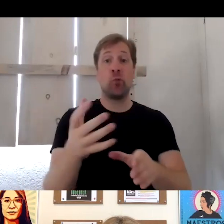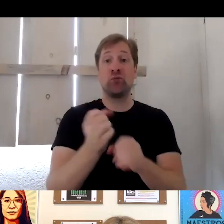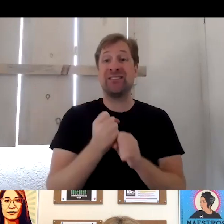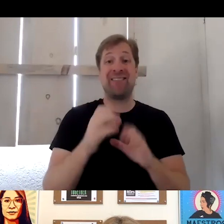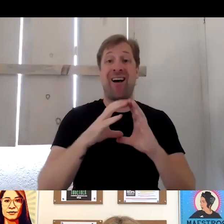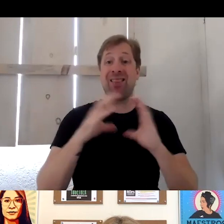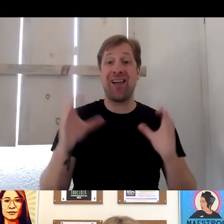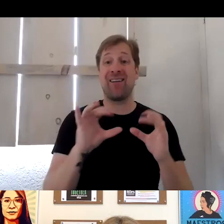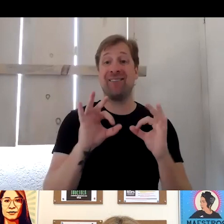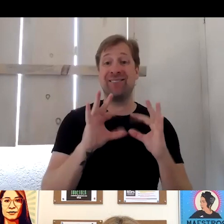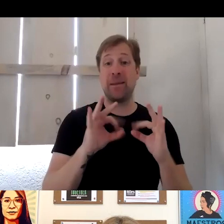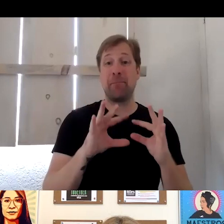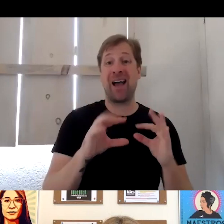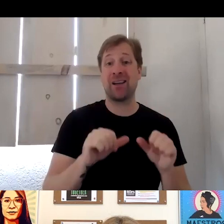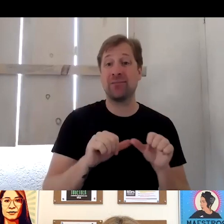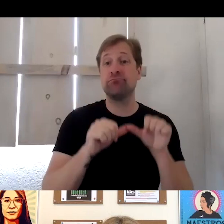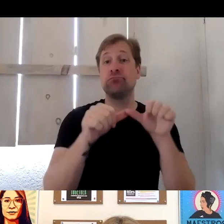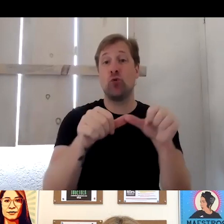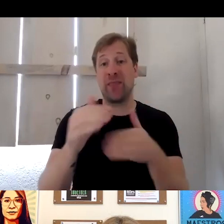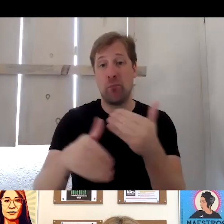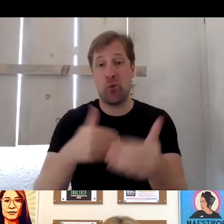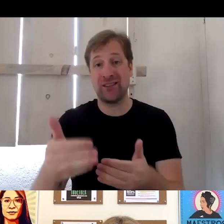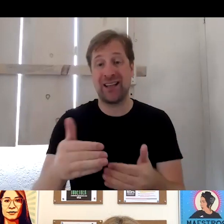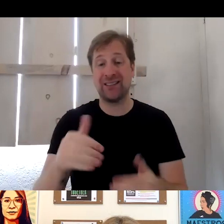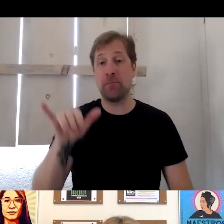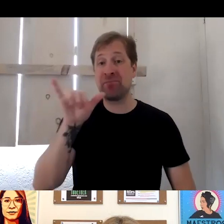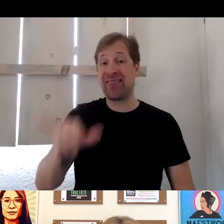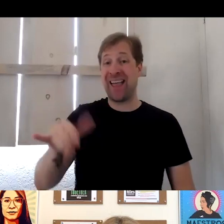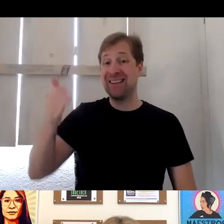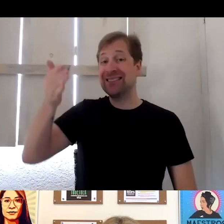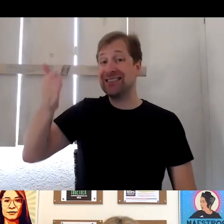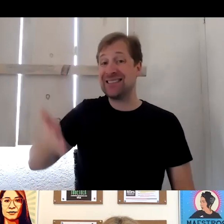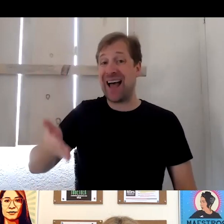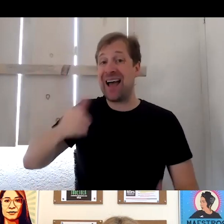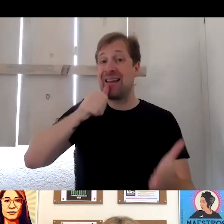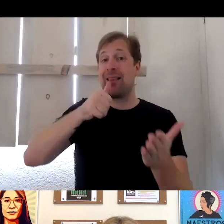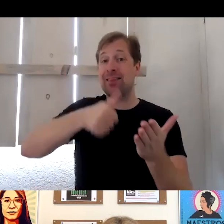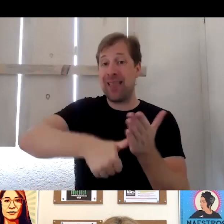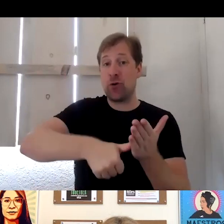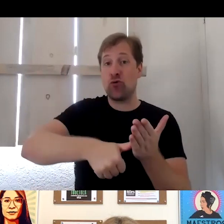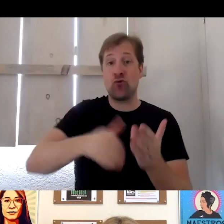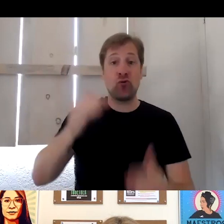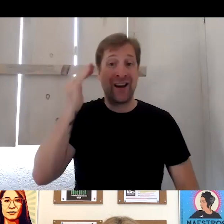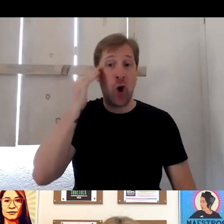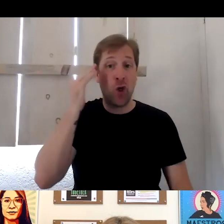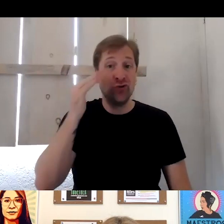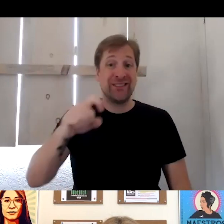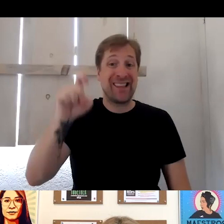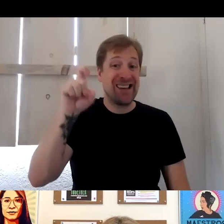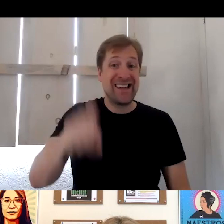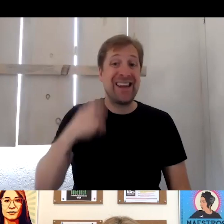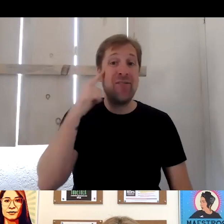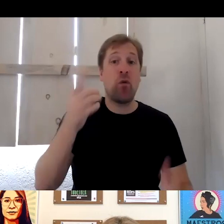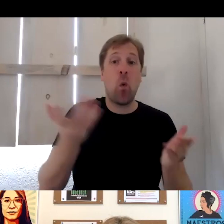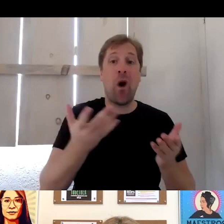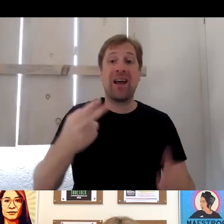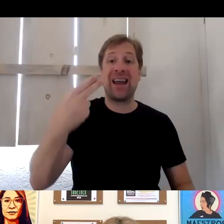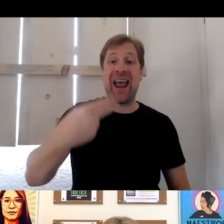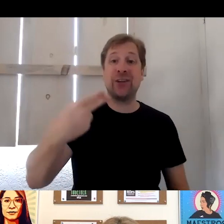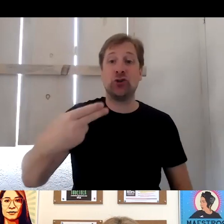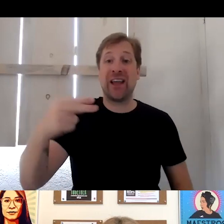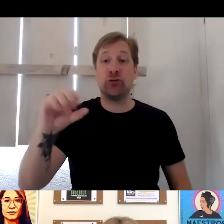process. This side letter acknowledges the great need for HHS and